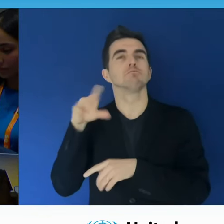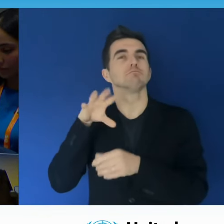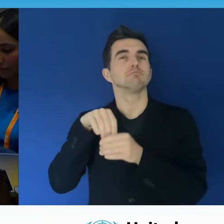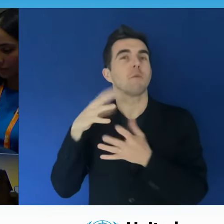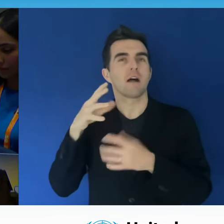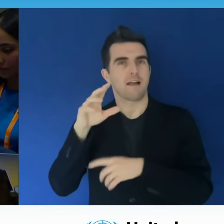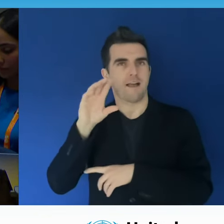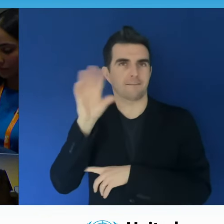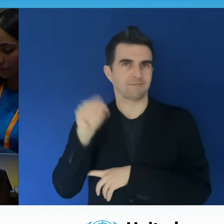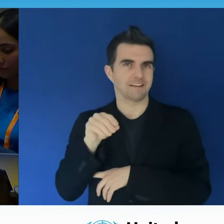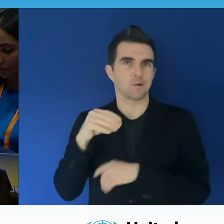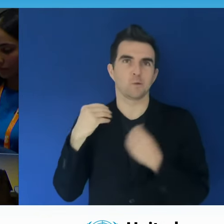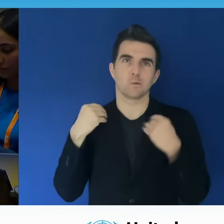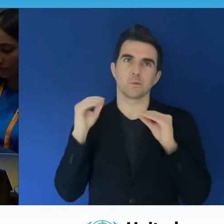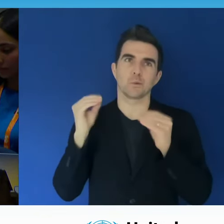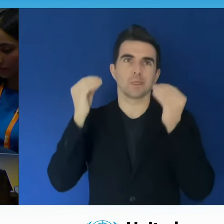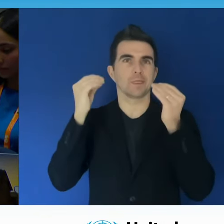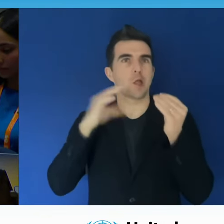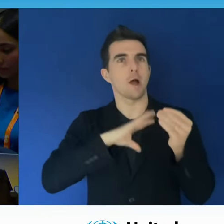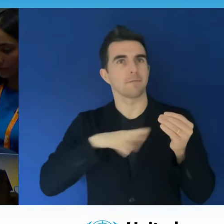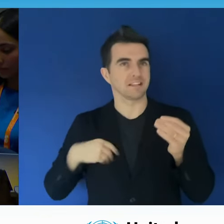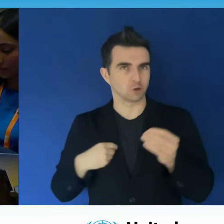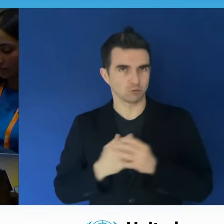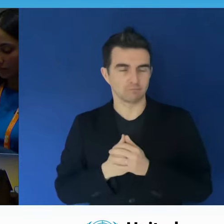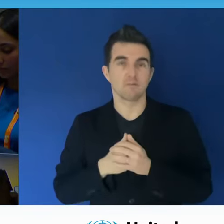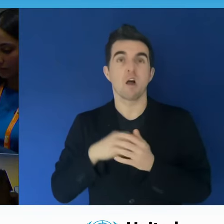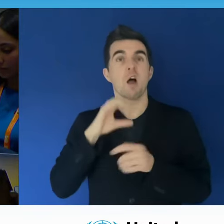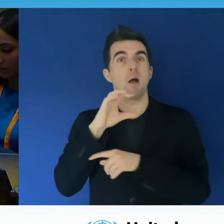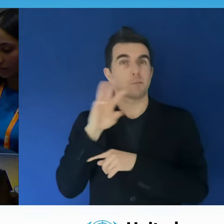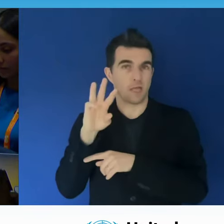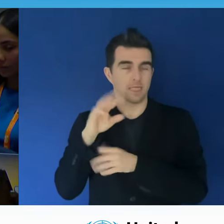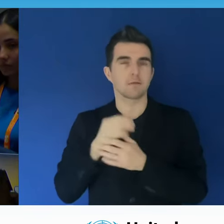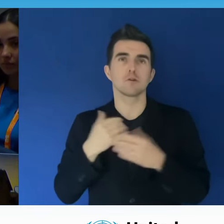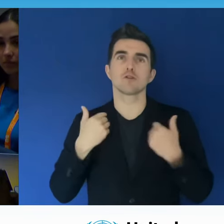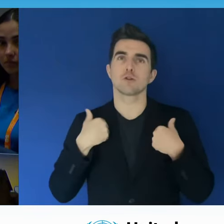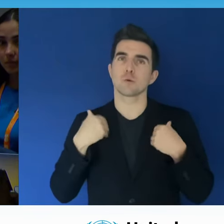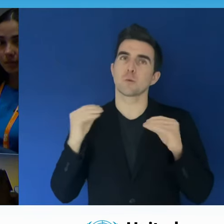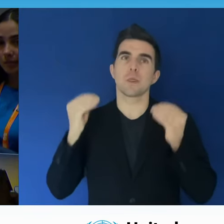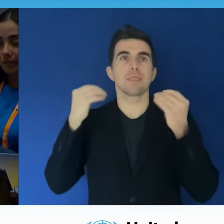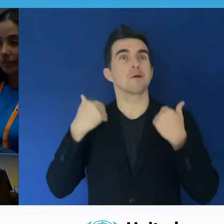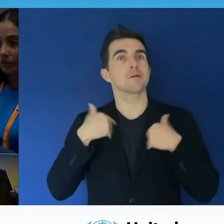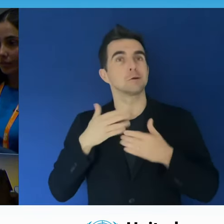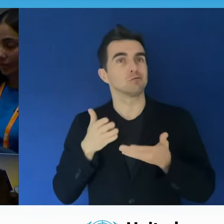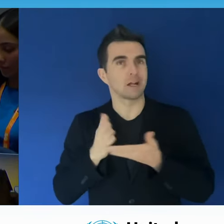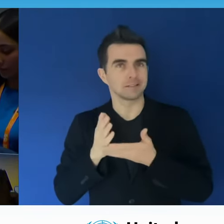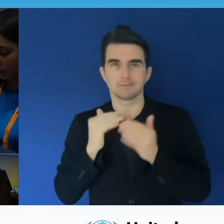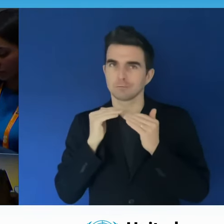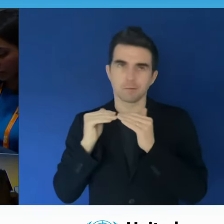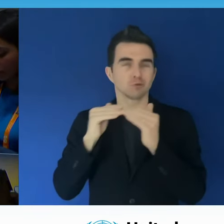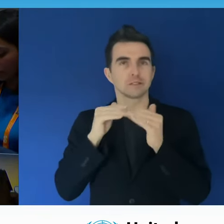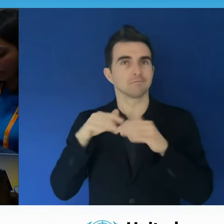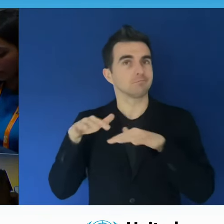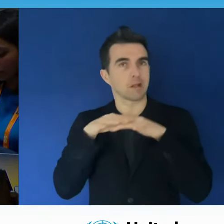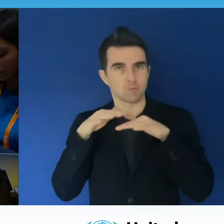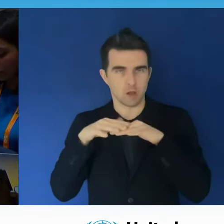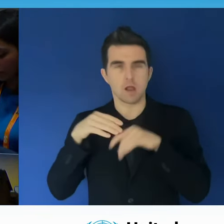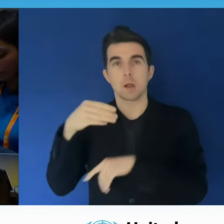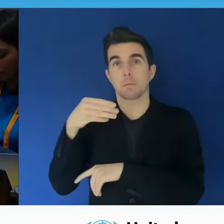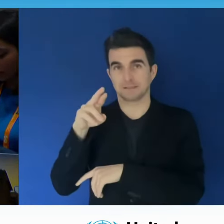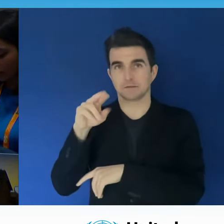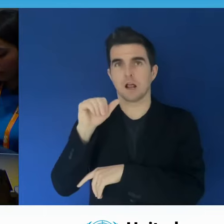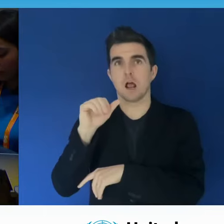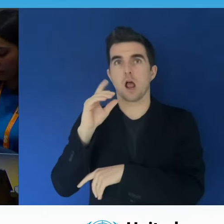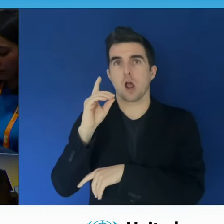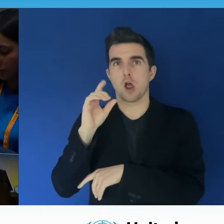Mr. Abubakar Sadiq Miakel, co-founder of the ILEM. Ms. Asami